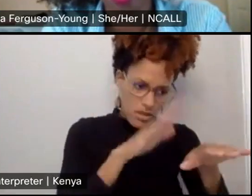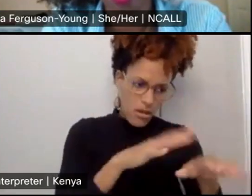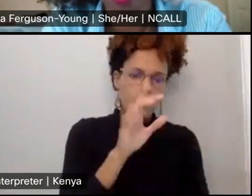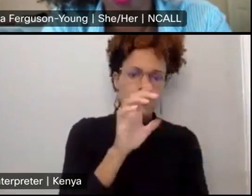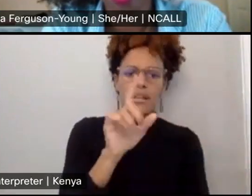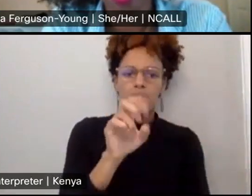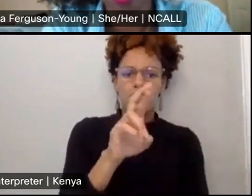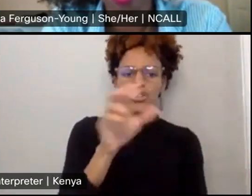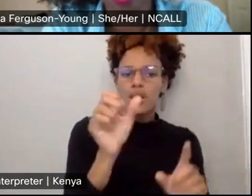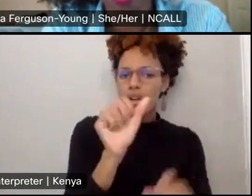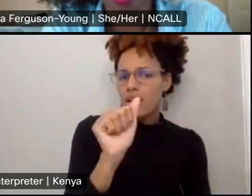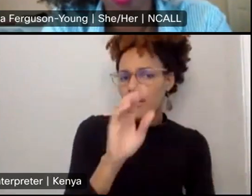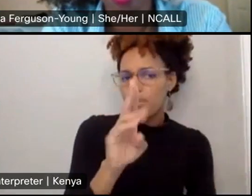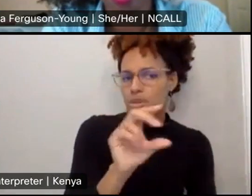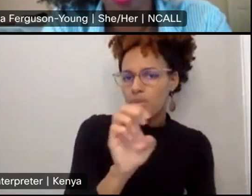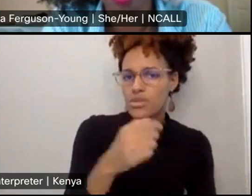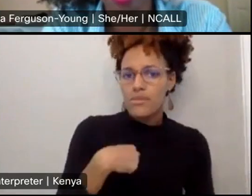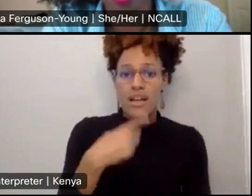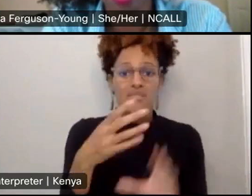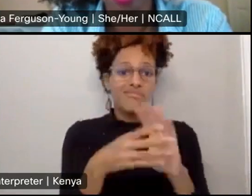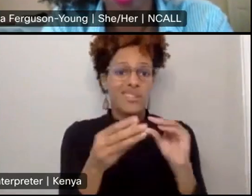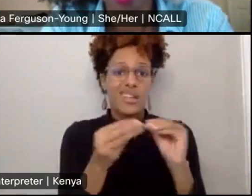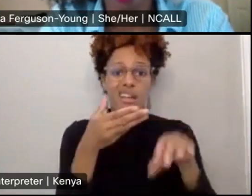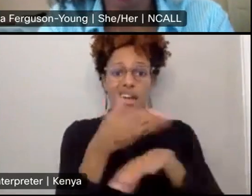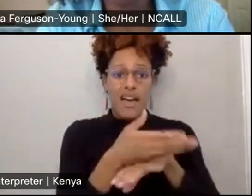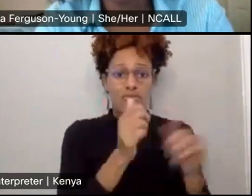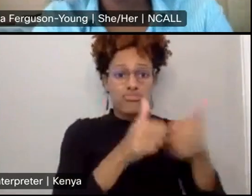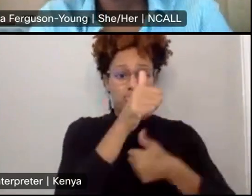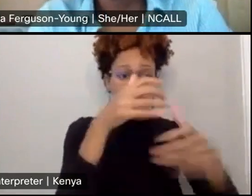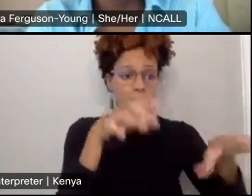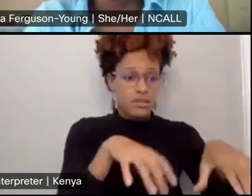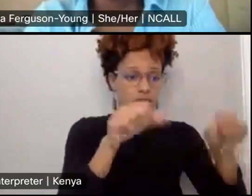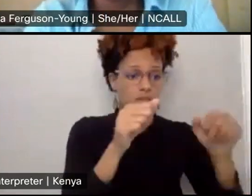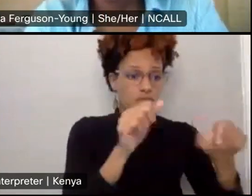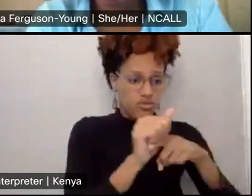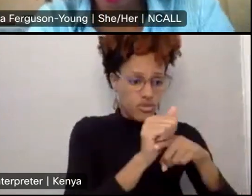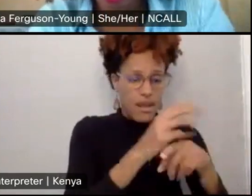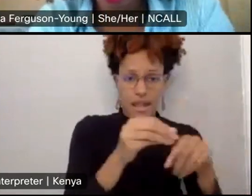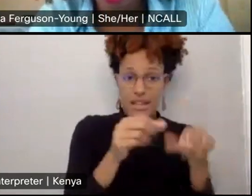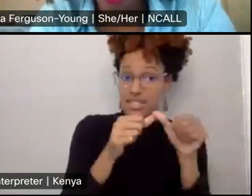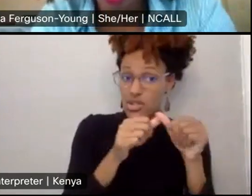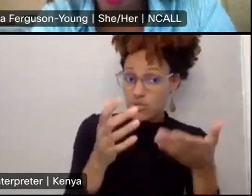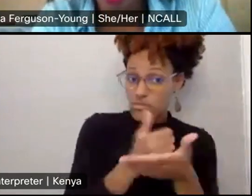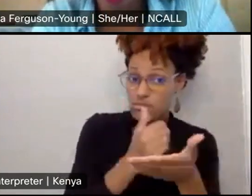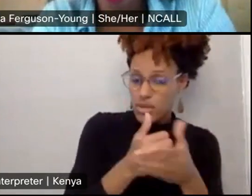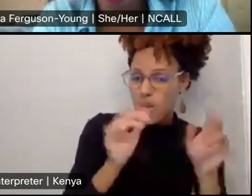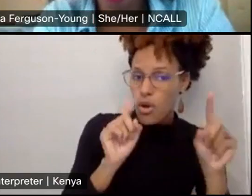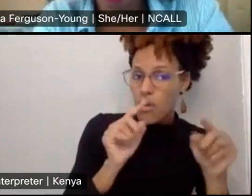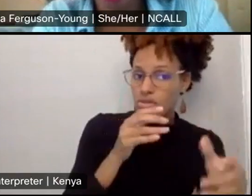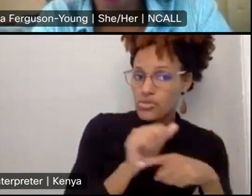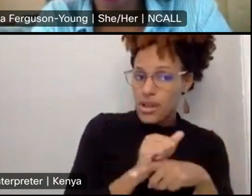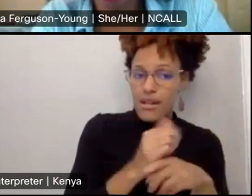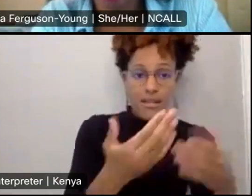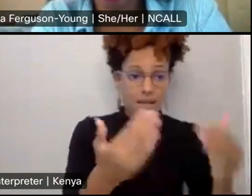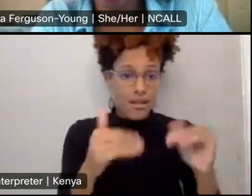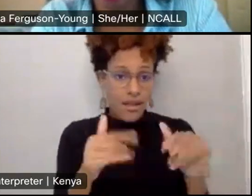so I would say that after they received the training and continued to receive the training, the next step